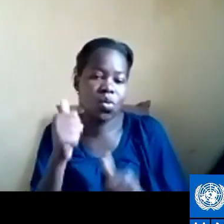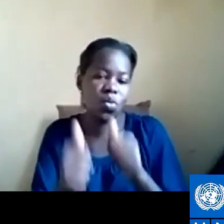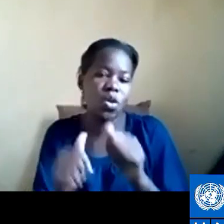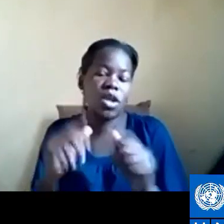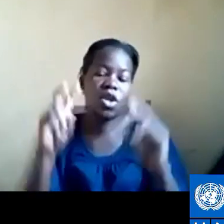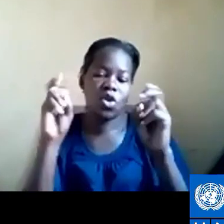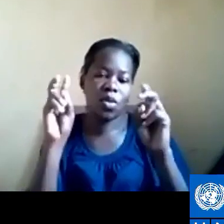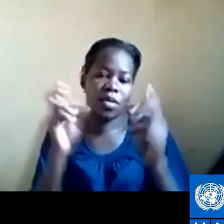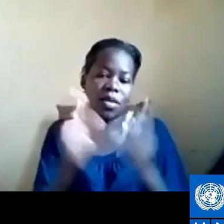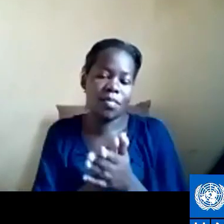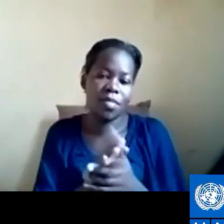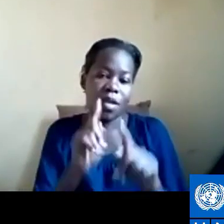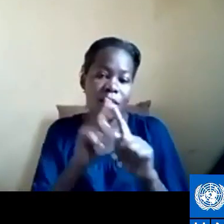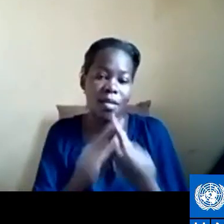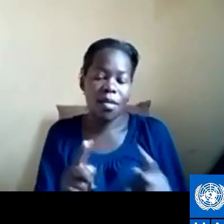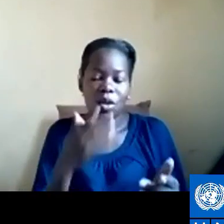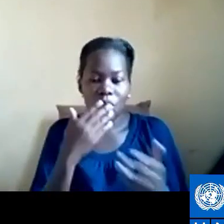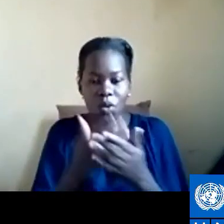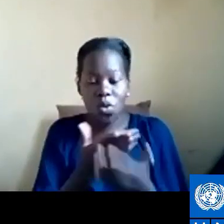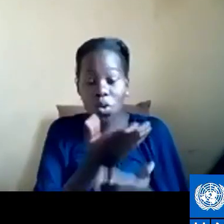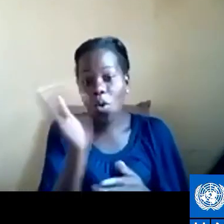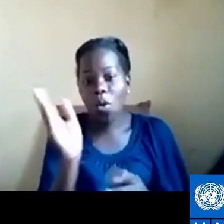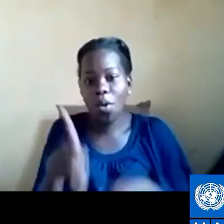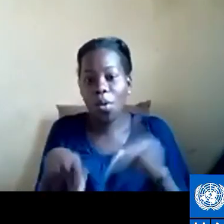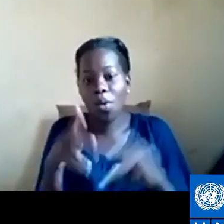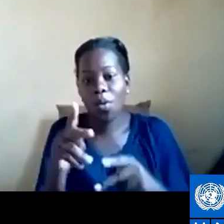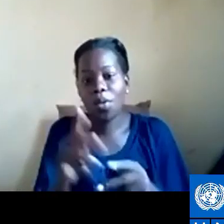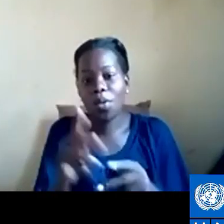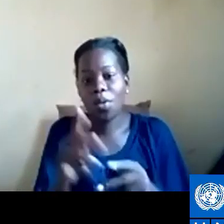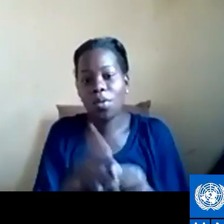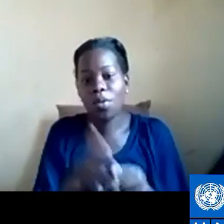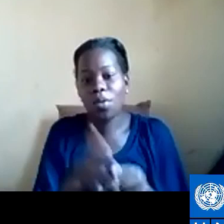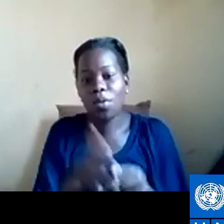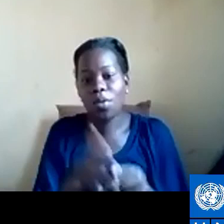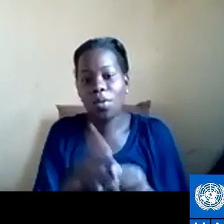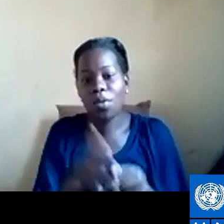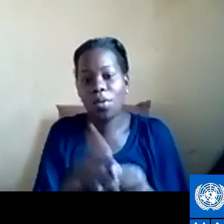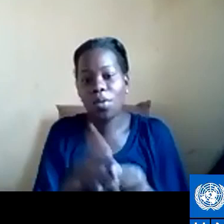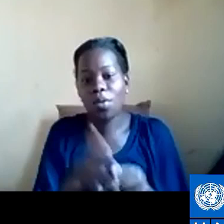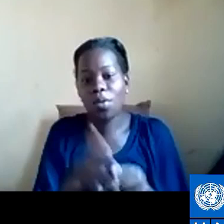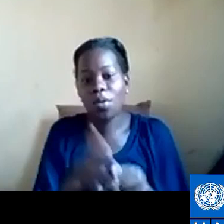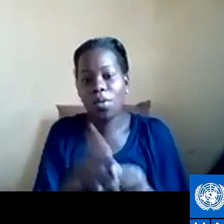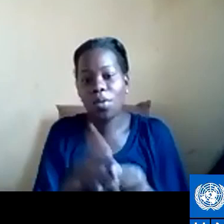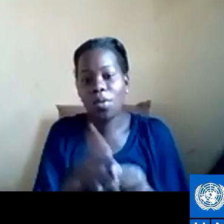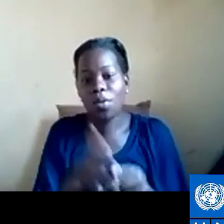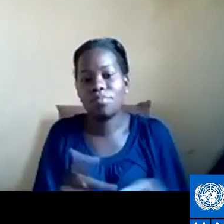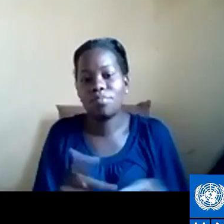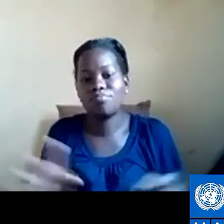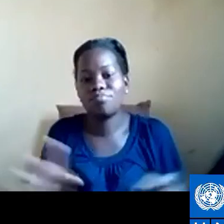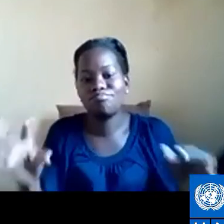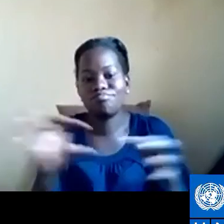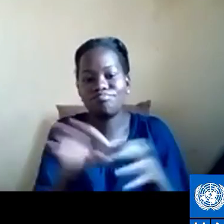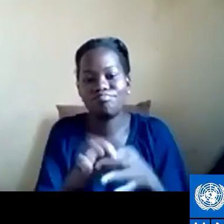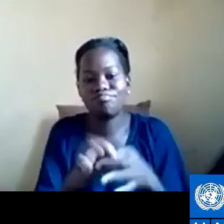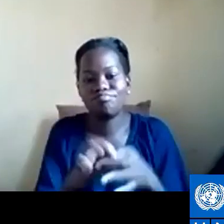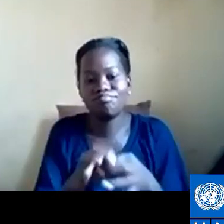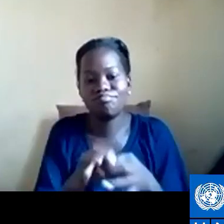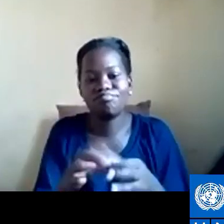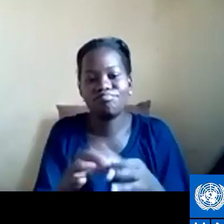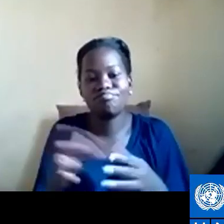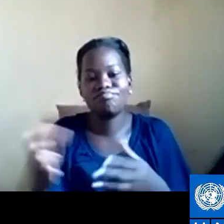been very clear that you guys are engaged, your speech tone, the kind of questions you're asking. The chat boxes are always off the hook. We've been seeing